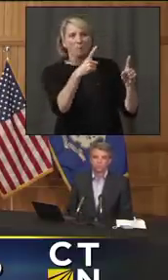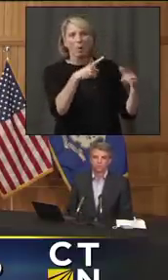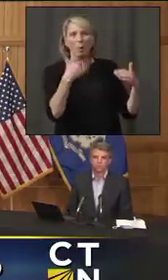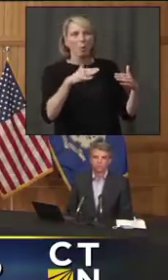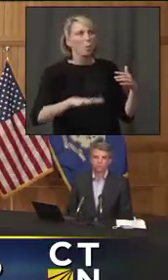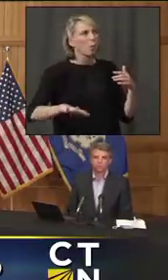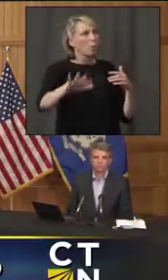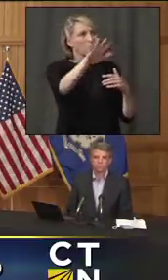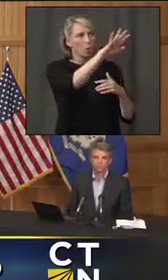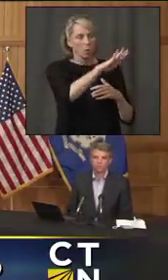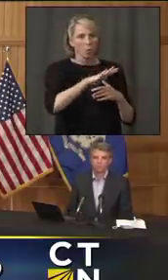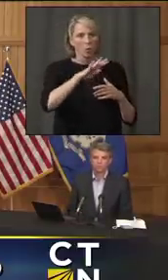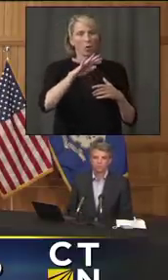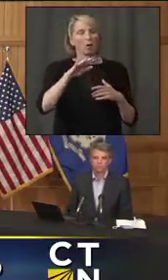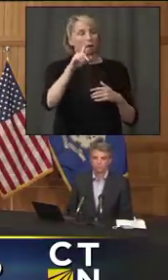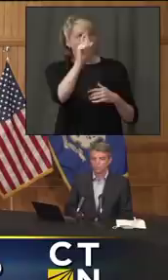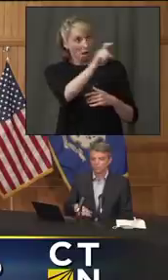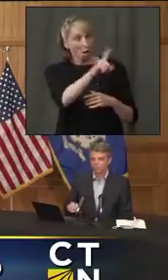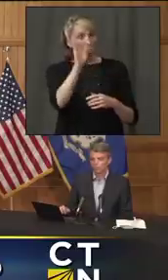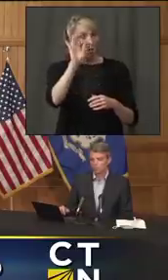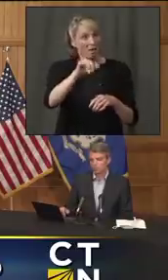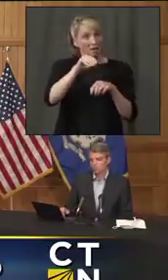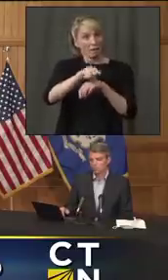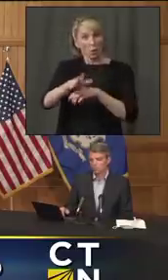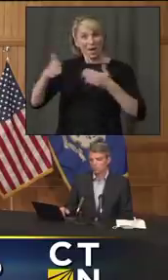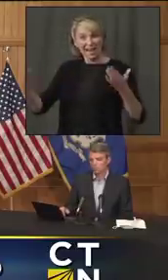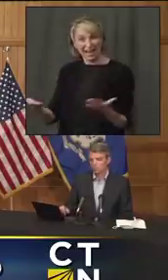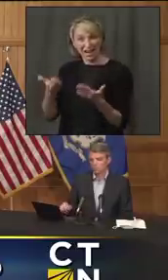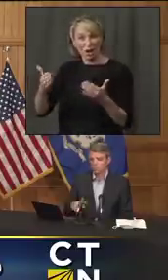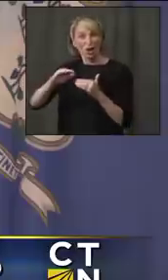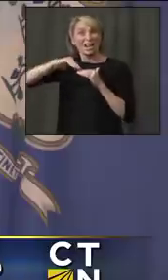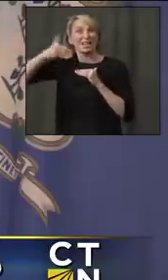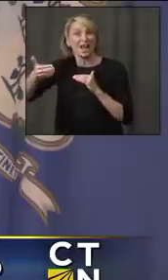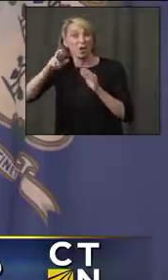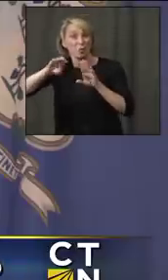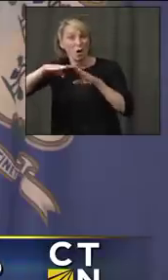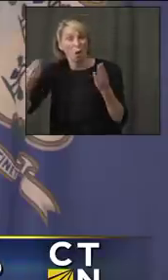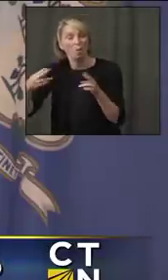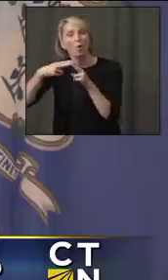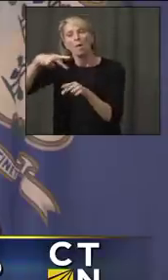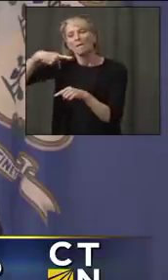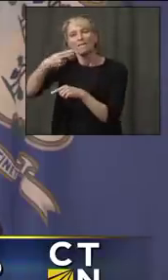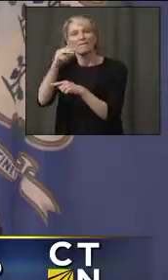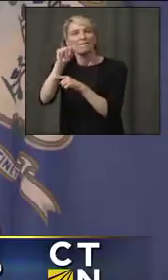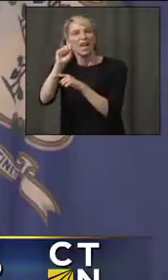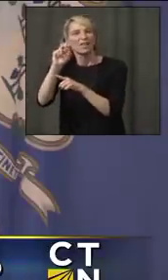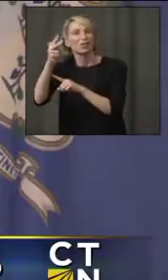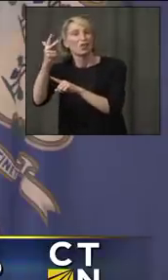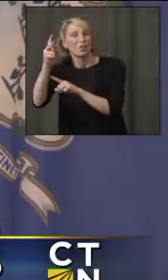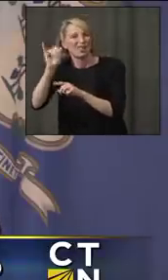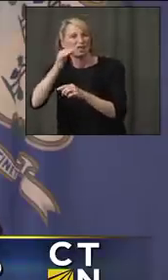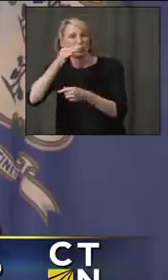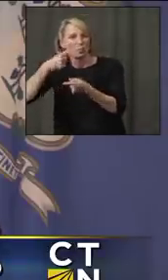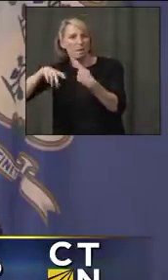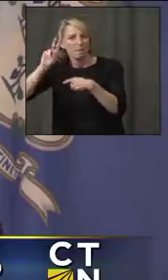the schedule for the Phase 3 reopening here? Yeah, Matt, I sure look at that very carefully. You